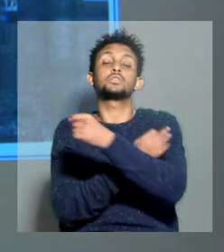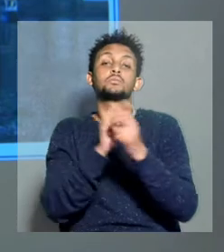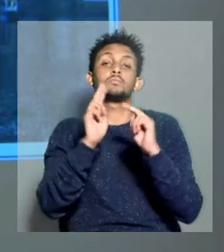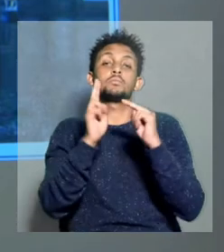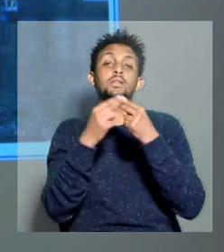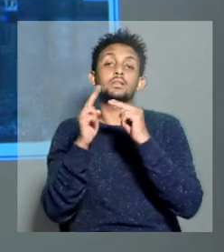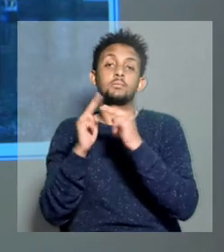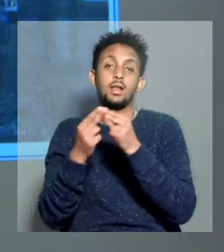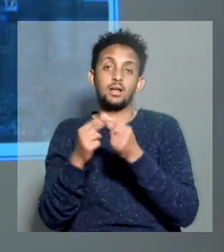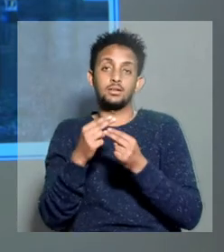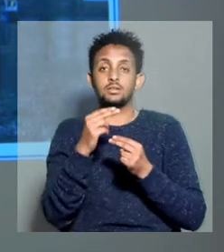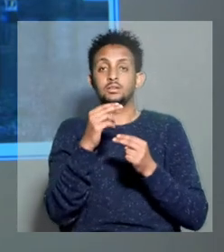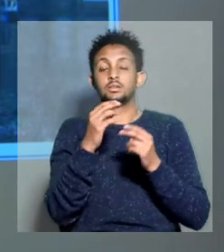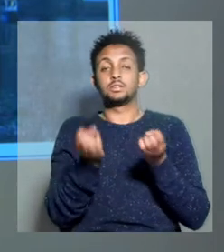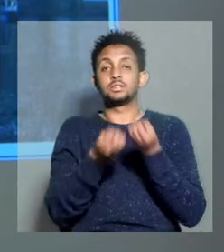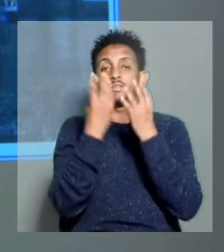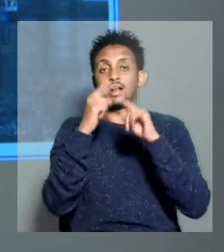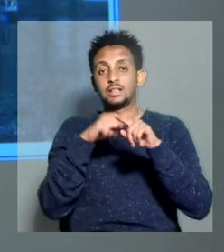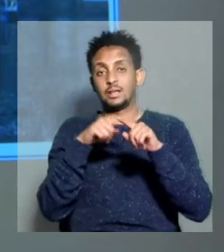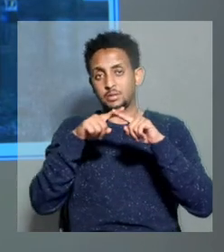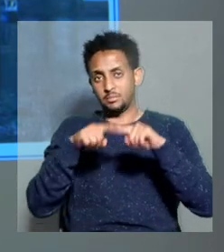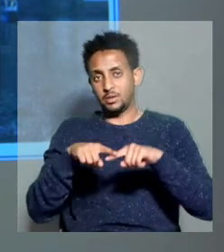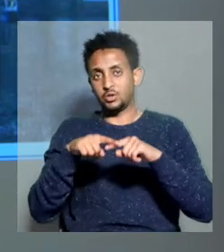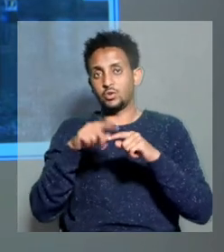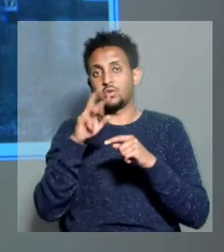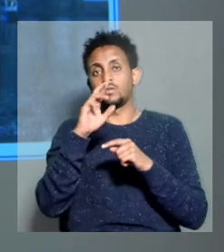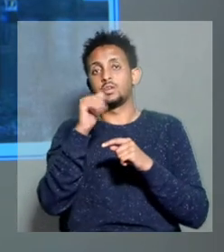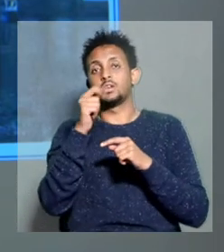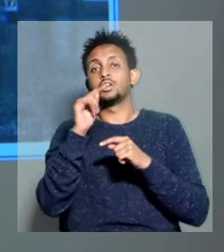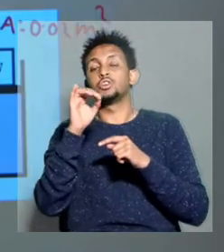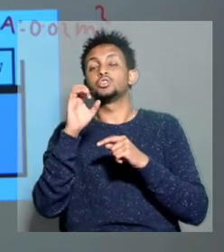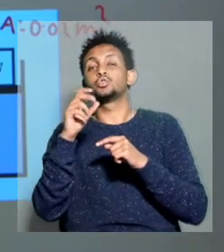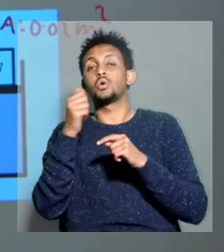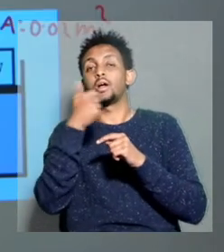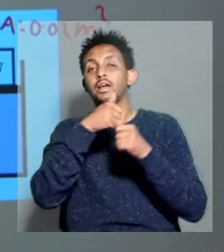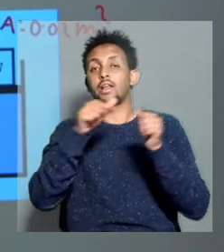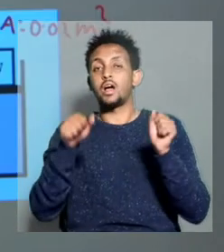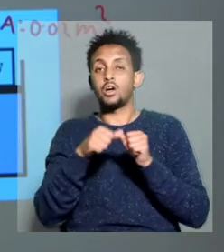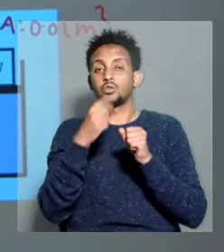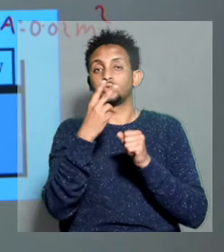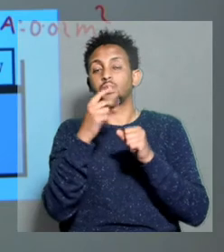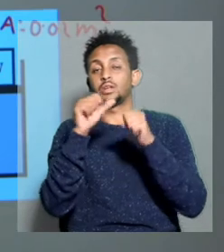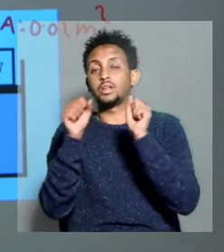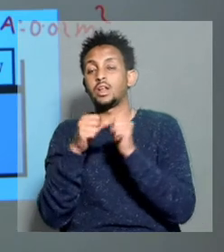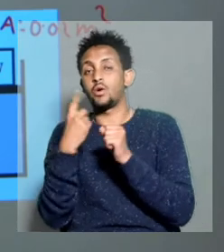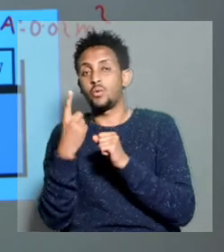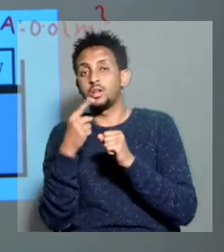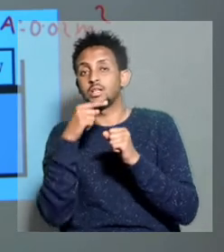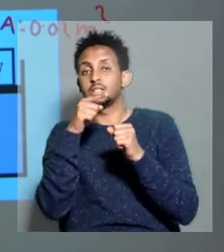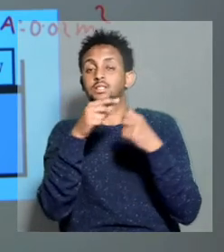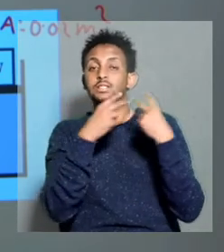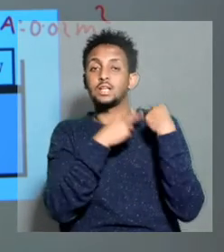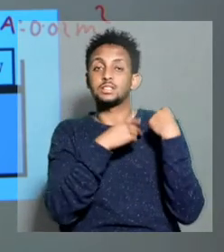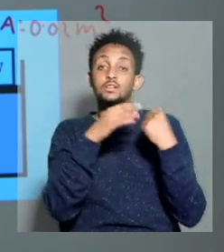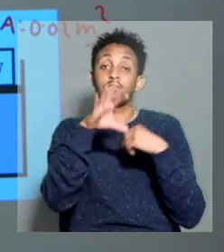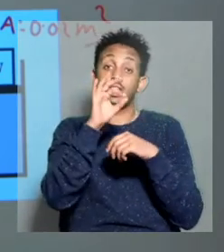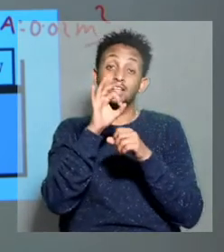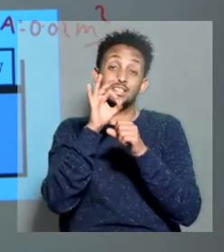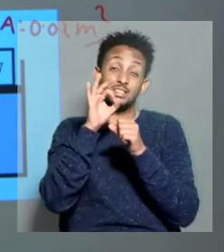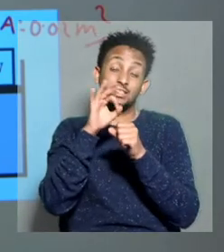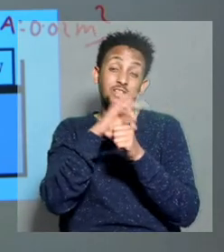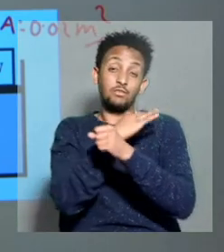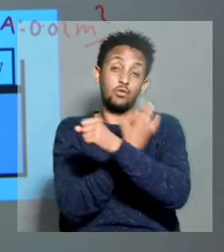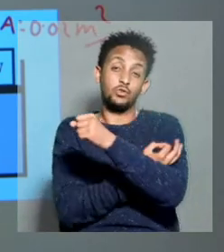multiplied several times depending on the ratio of area 2 to area 1. Therefore, it asks us to find the force